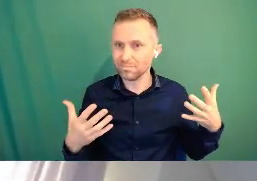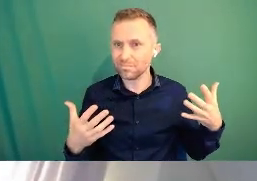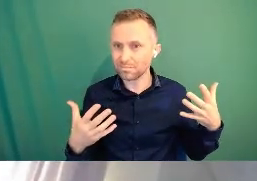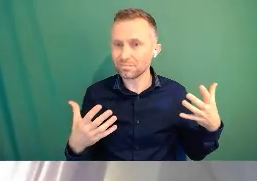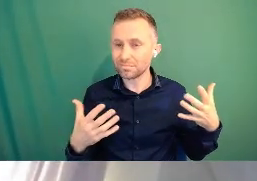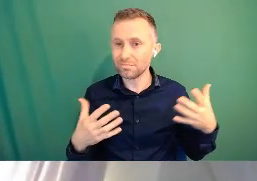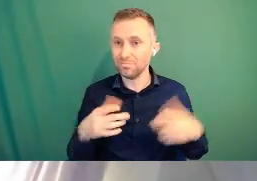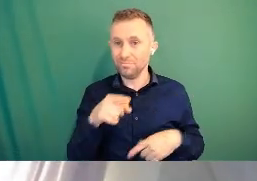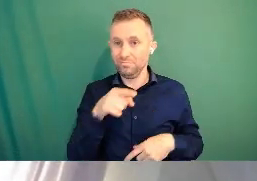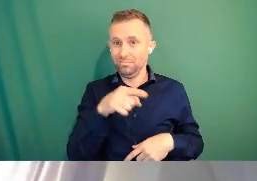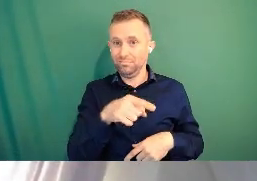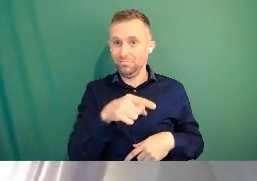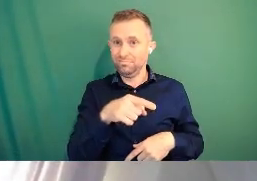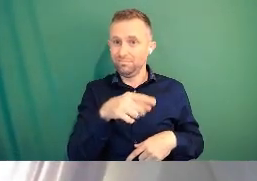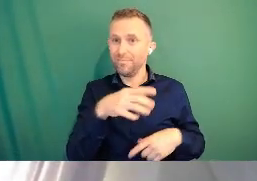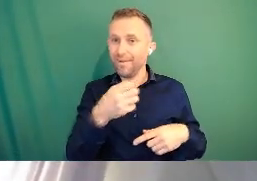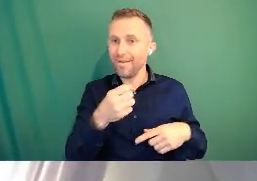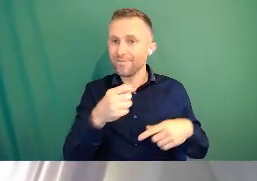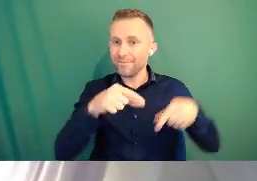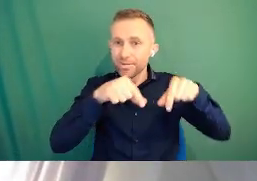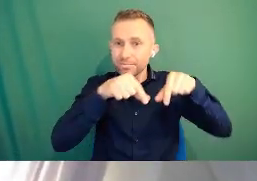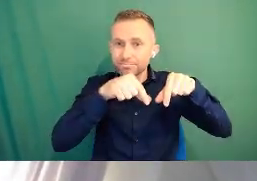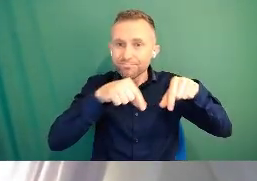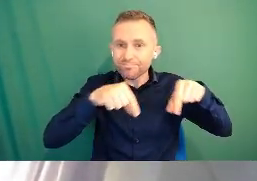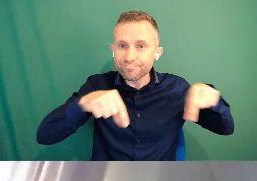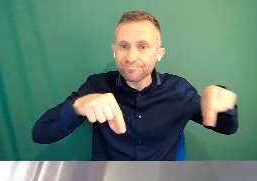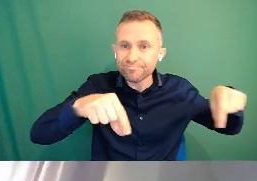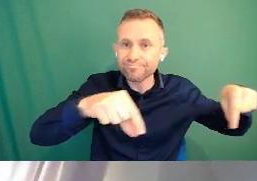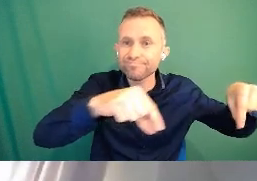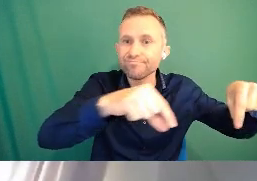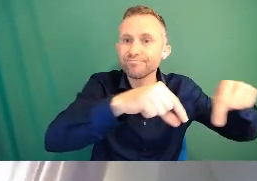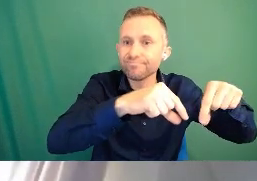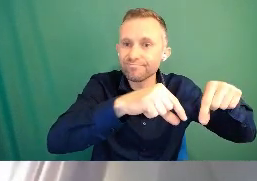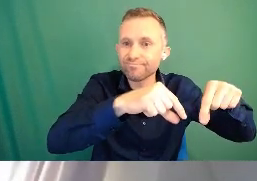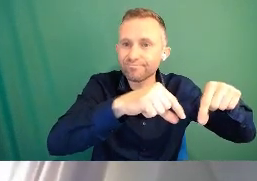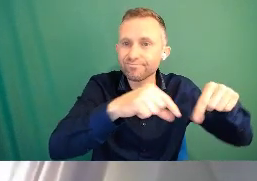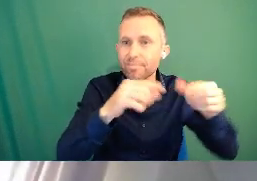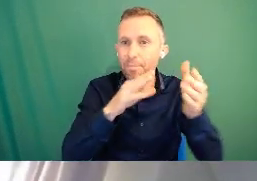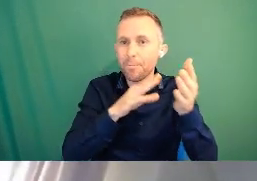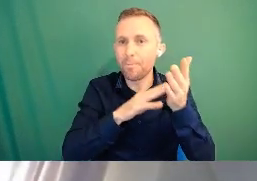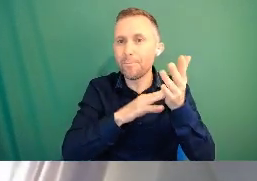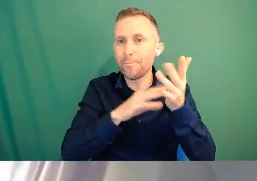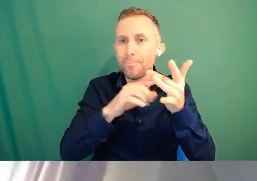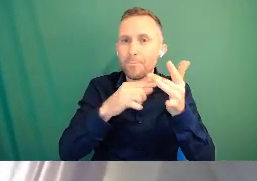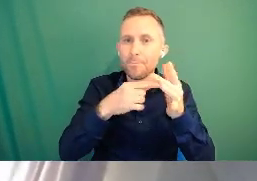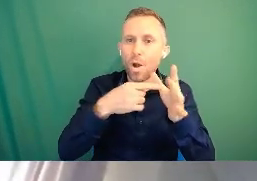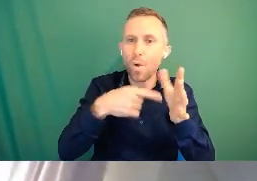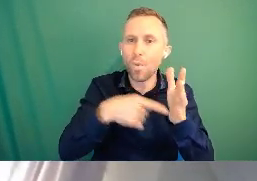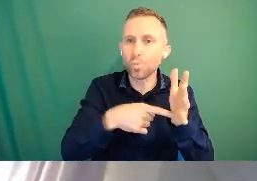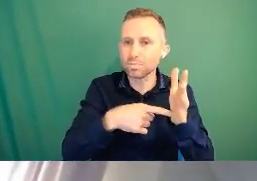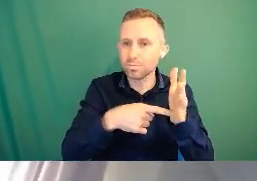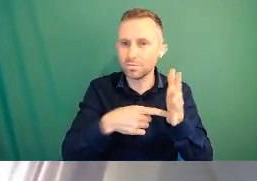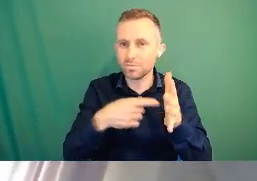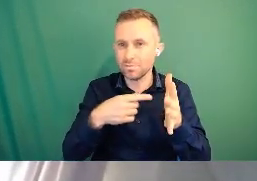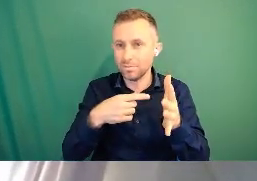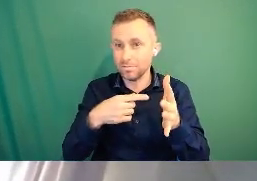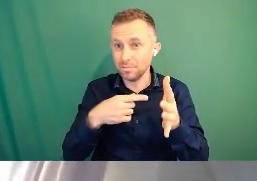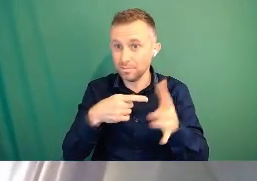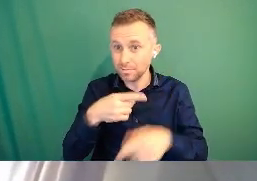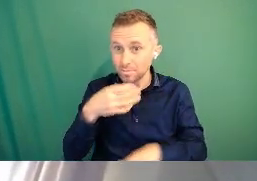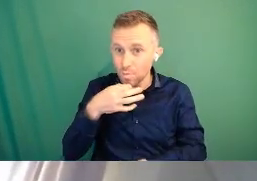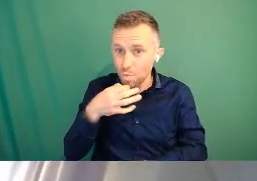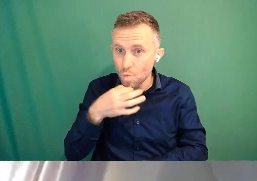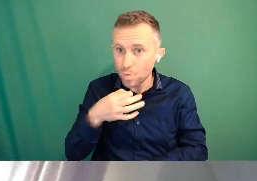mound. So this particular Motte and Bailey at Castell Coch also had a dry moat circling around it.